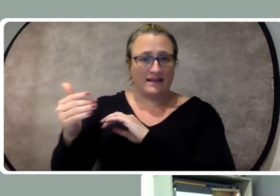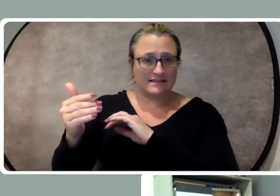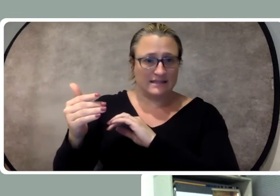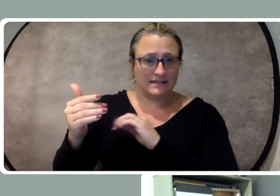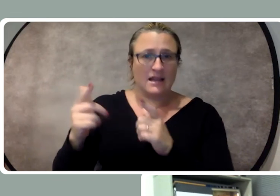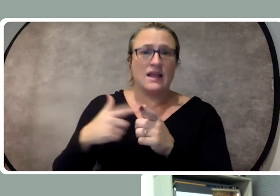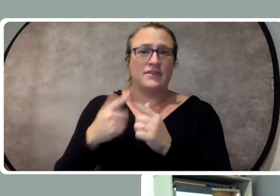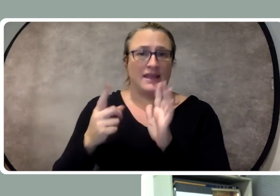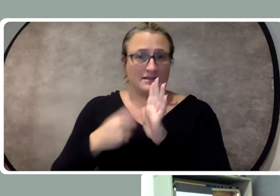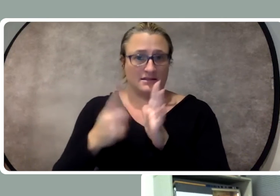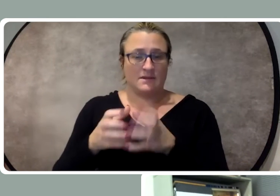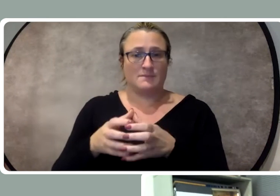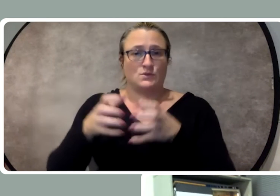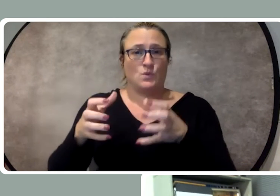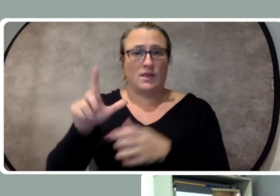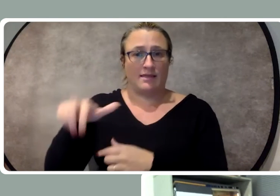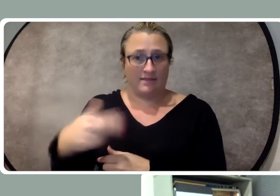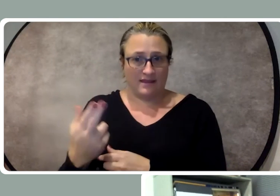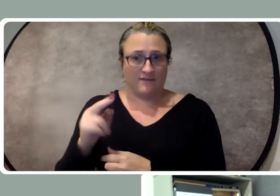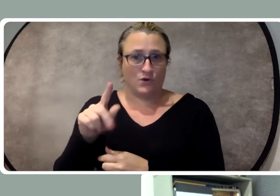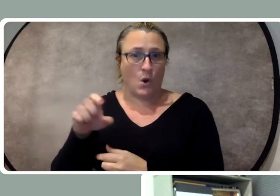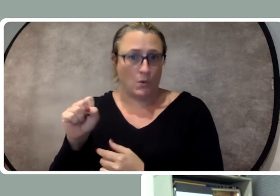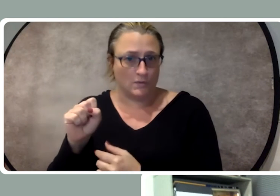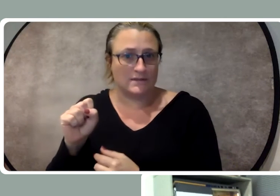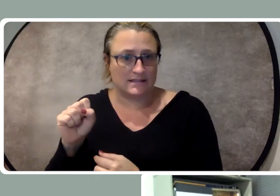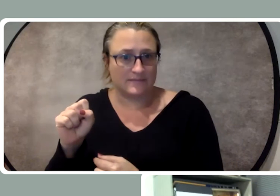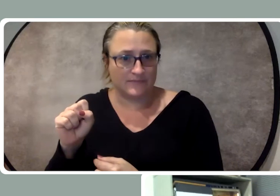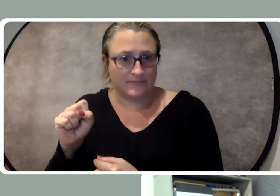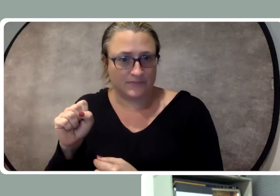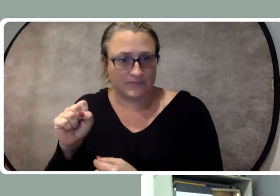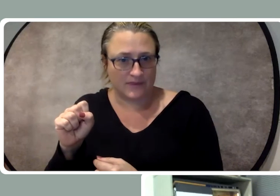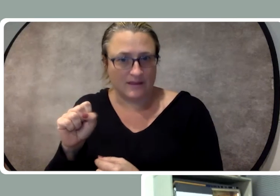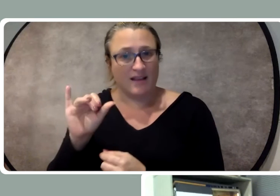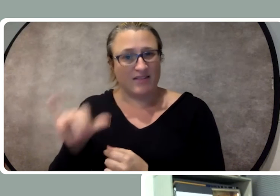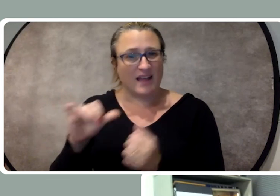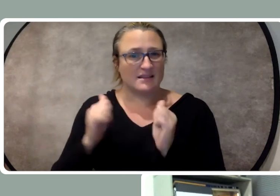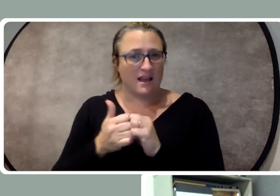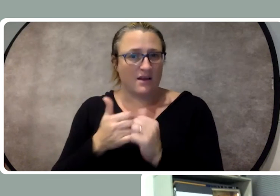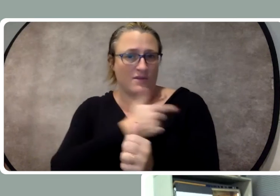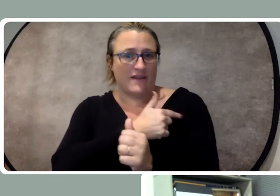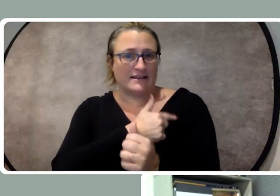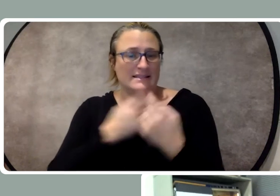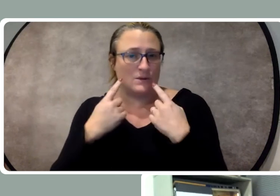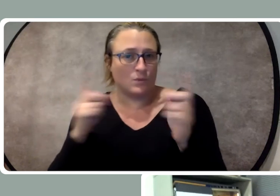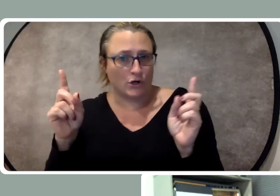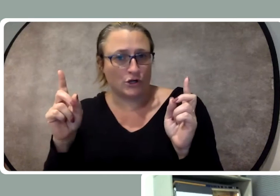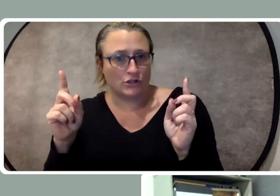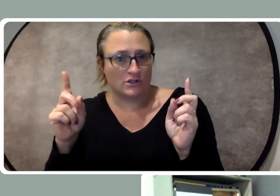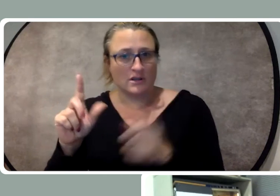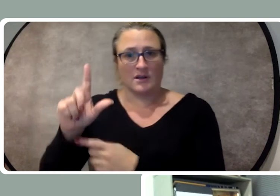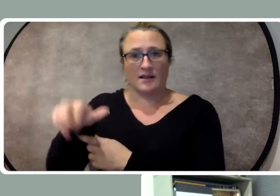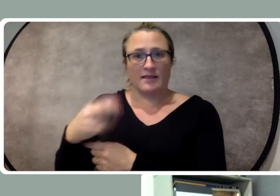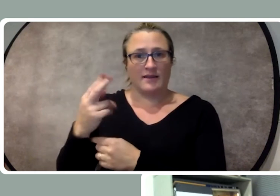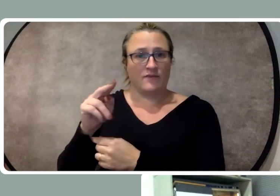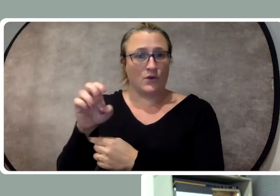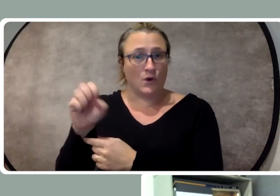swollen lymph nodes. This is just more or less a way the vaccine works. But these lymph nodes that happen with the vaccine